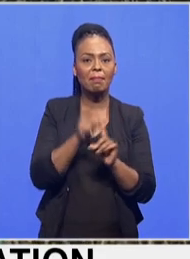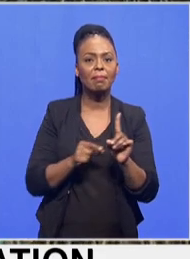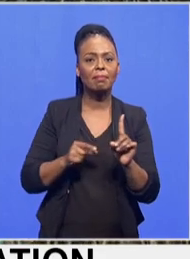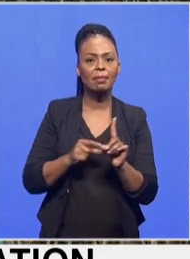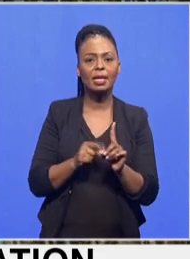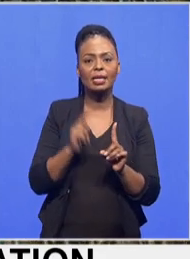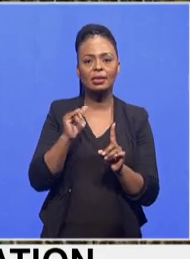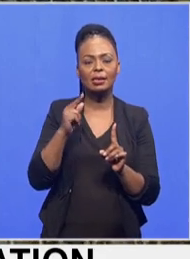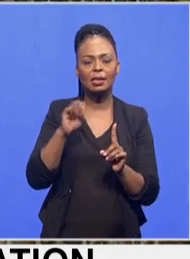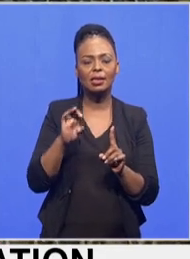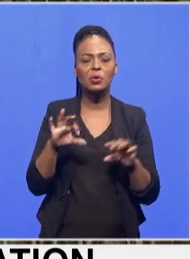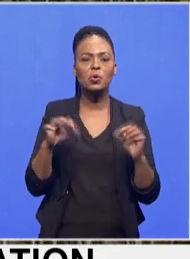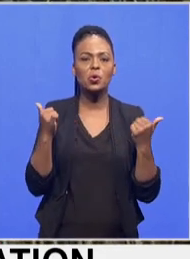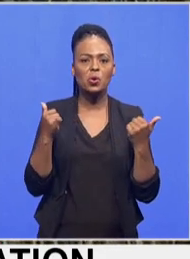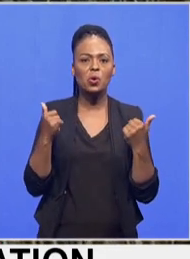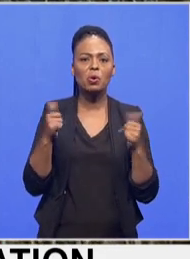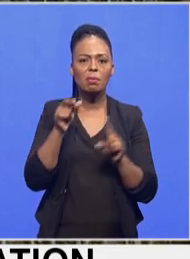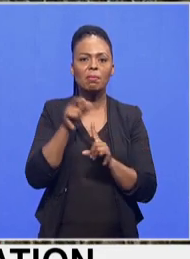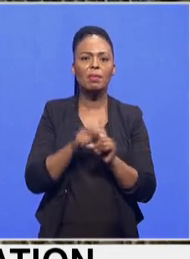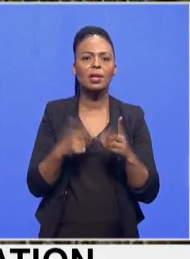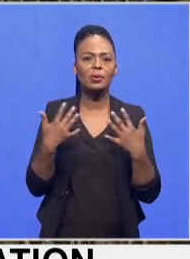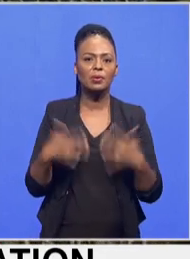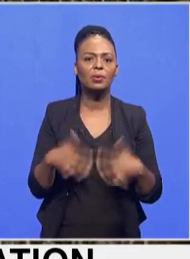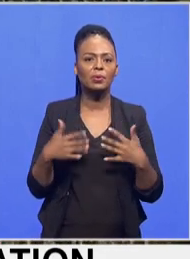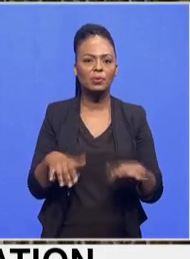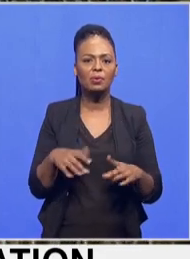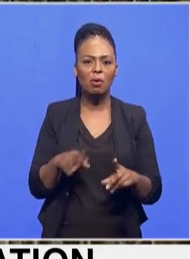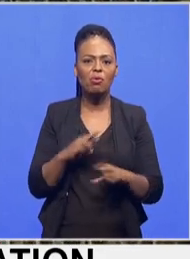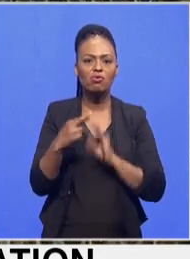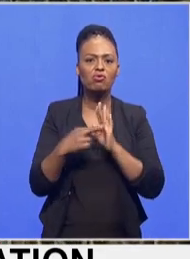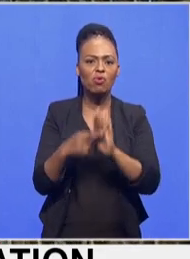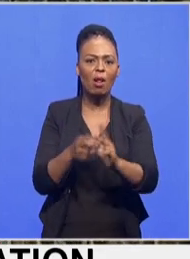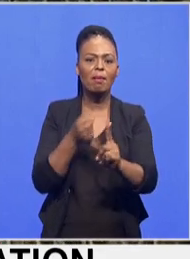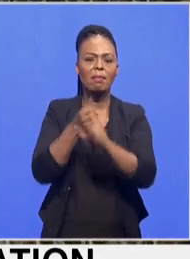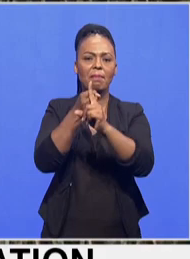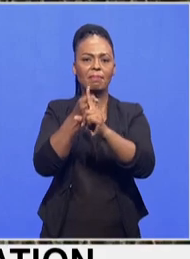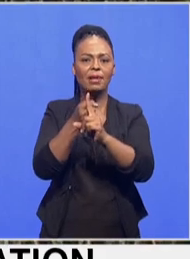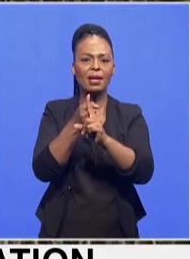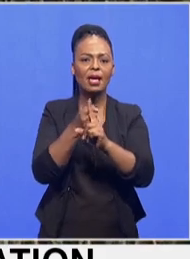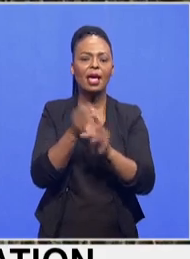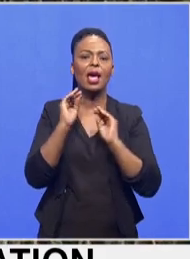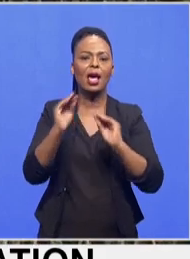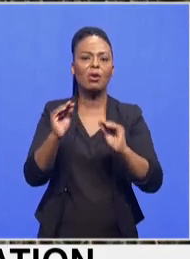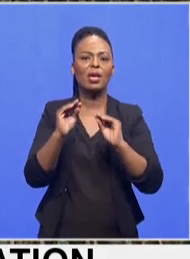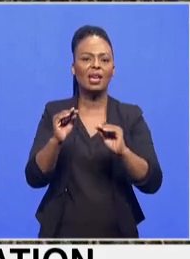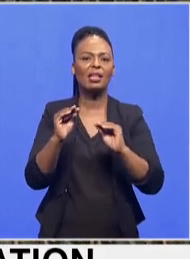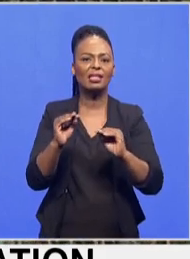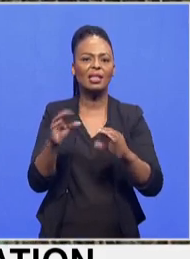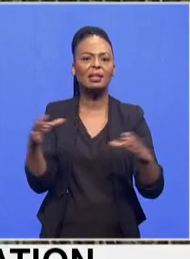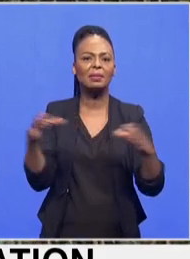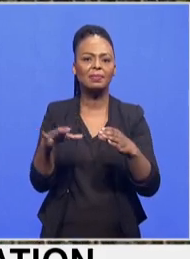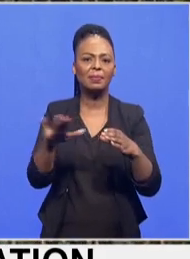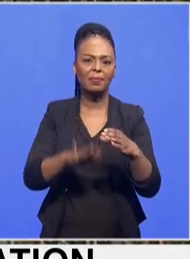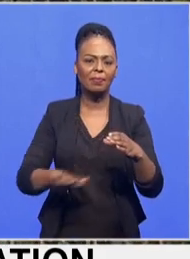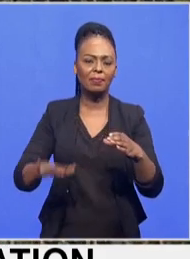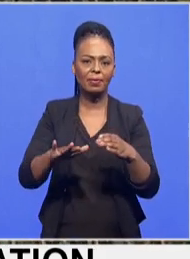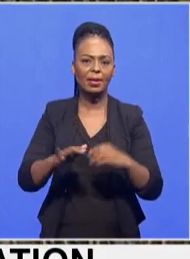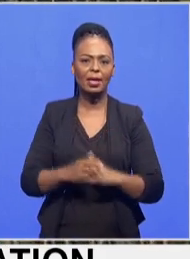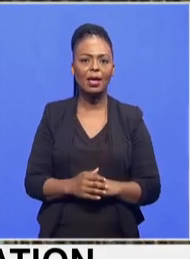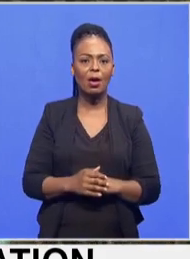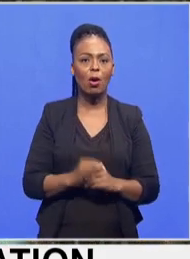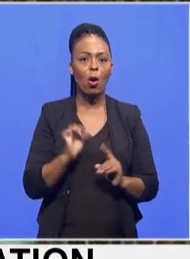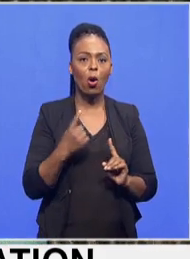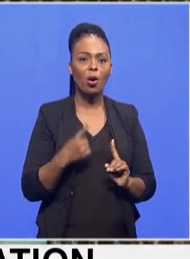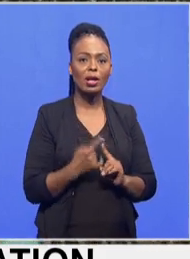had a huge impact in the education space. Dr. Tate Makgoe was not only passionate about